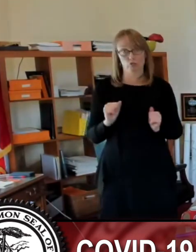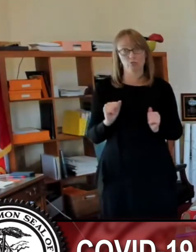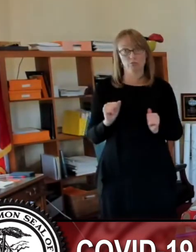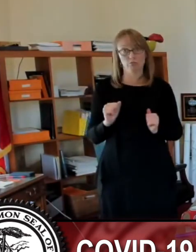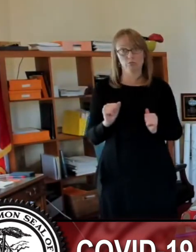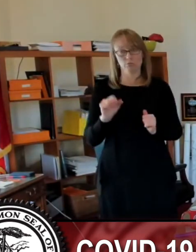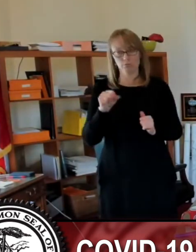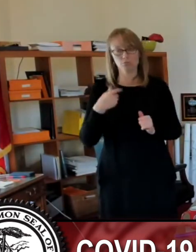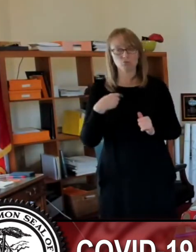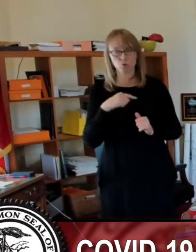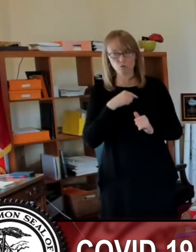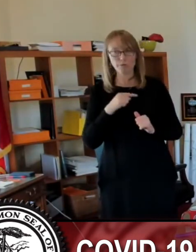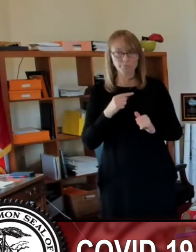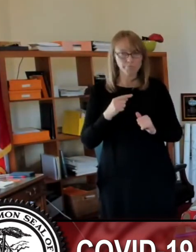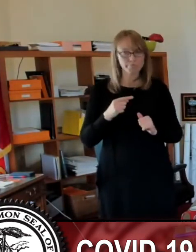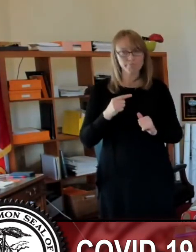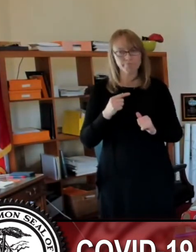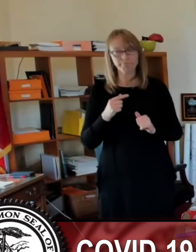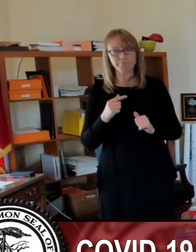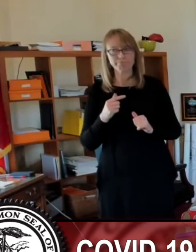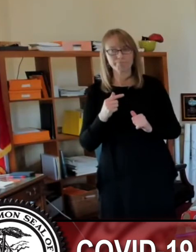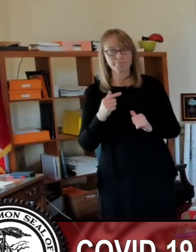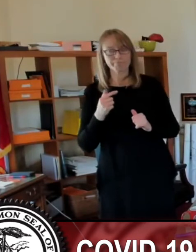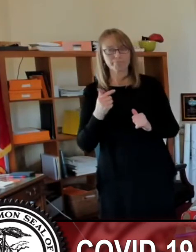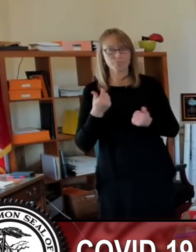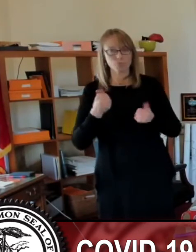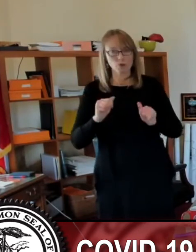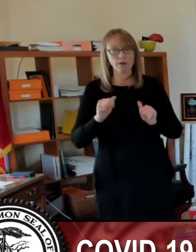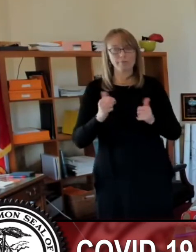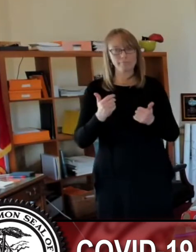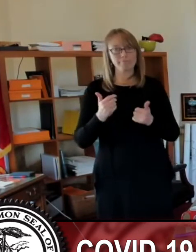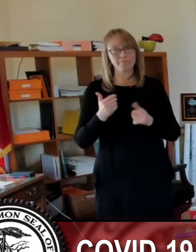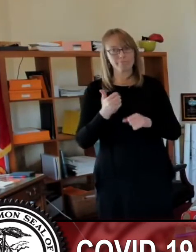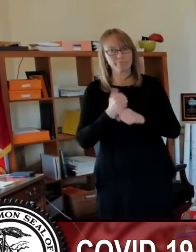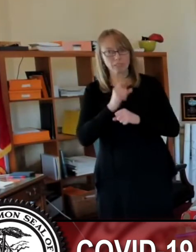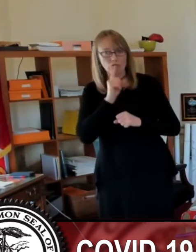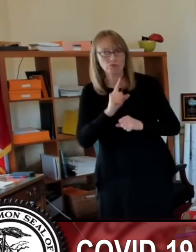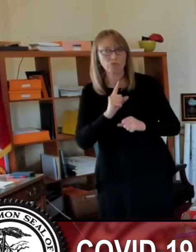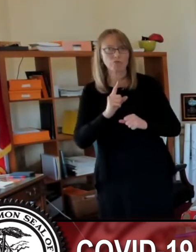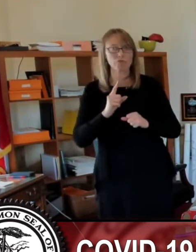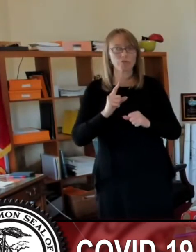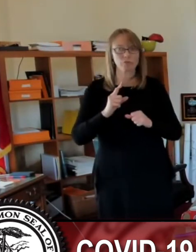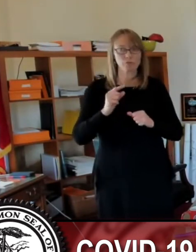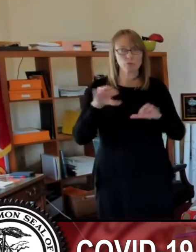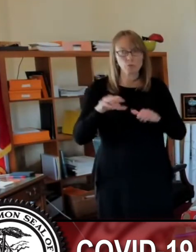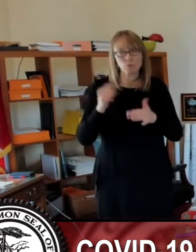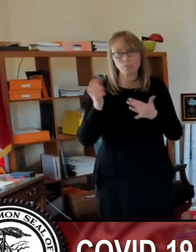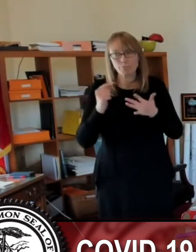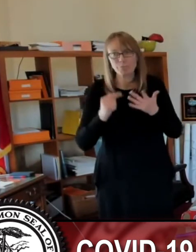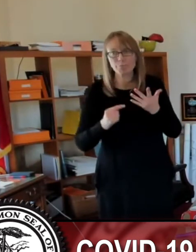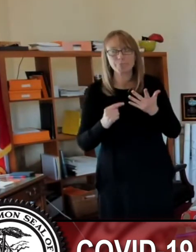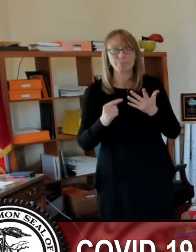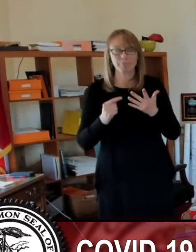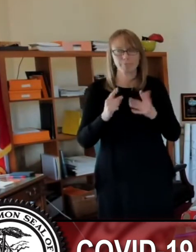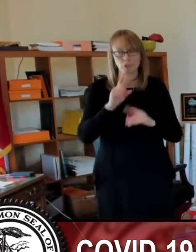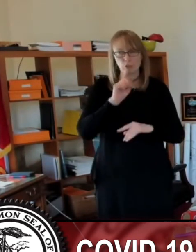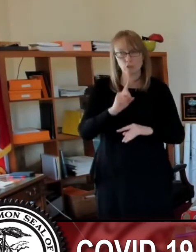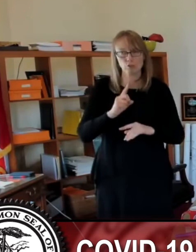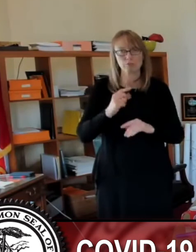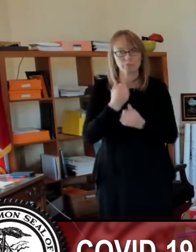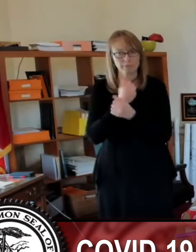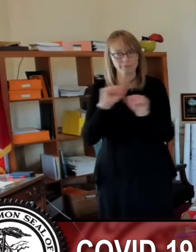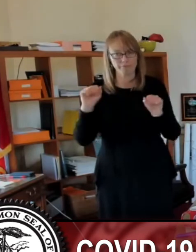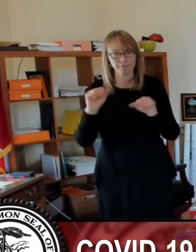protests or demonstrations tomorrow evening, we do know that there are demonstrations planned for downtown tomorrow